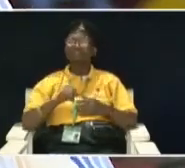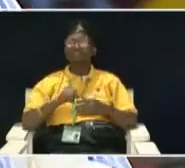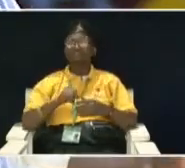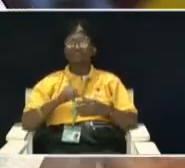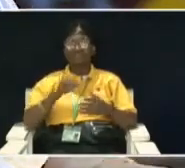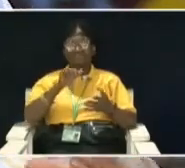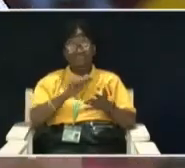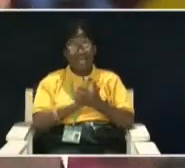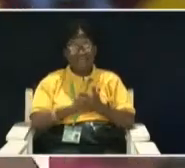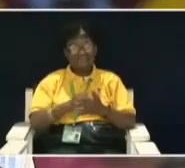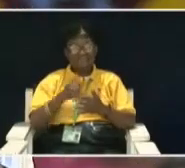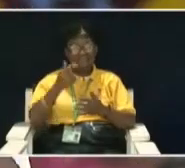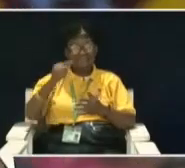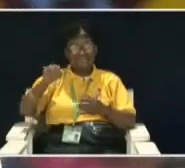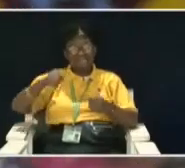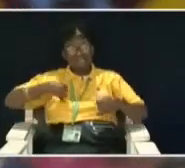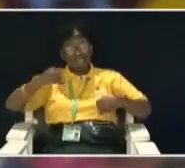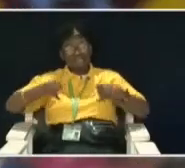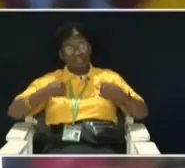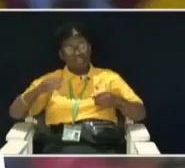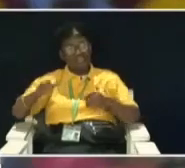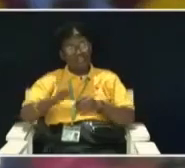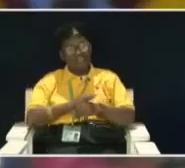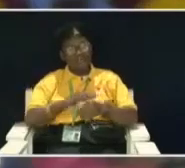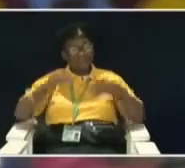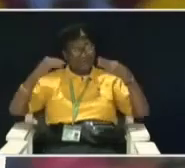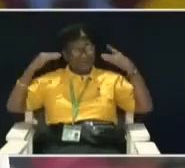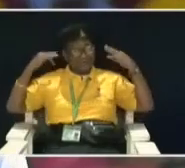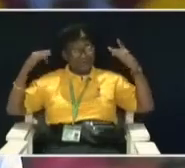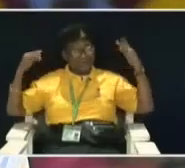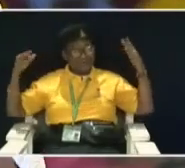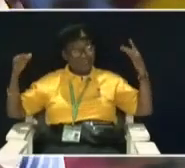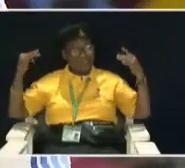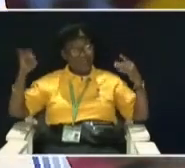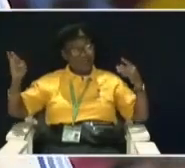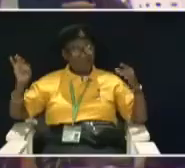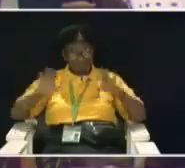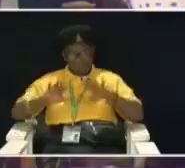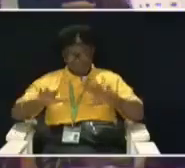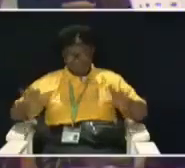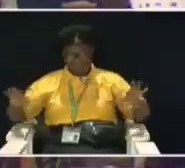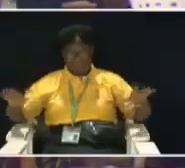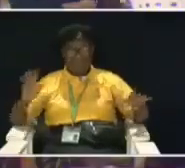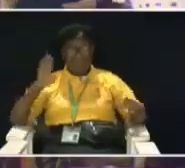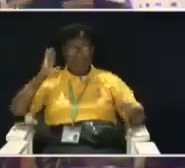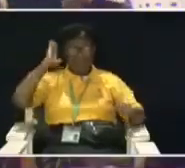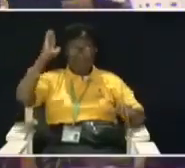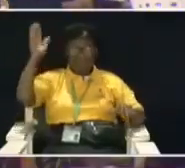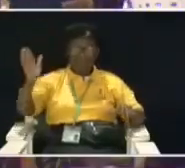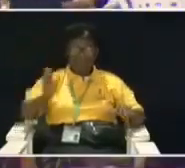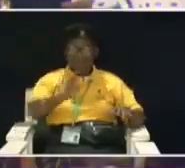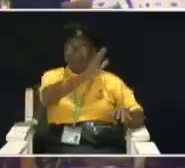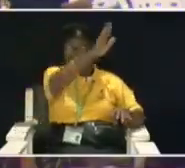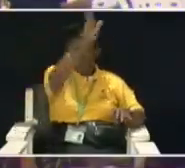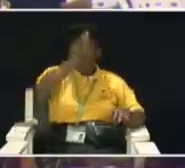that the joyful noise of children will never cease in your home.